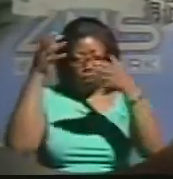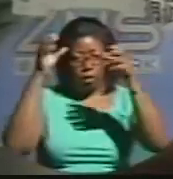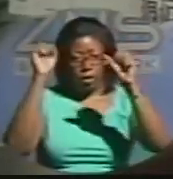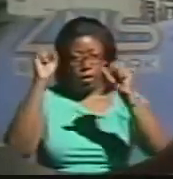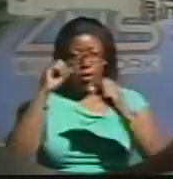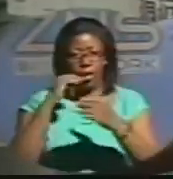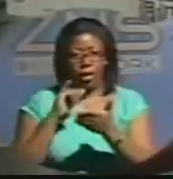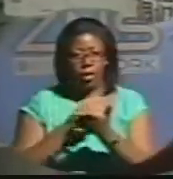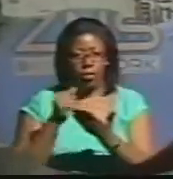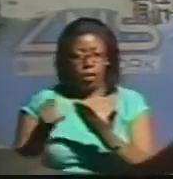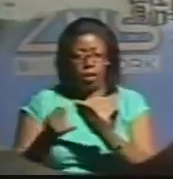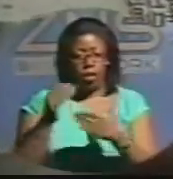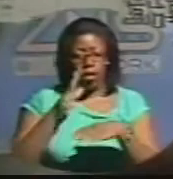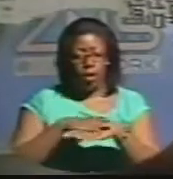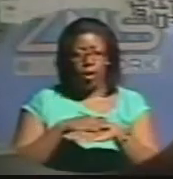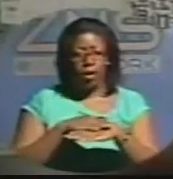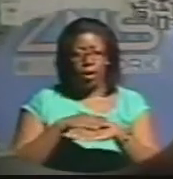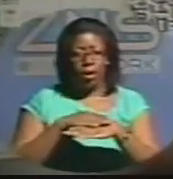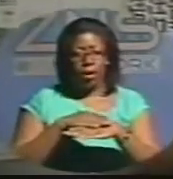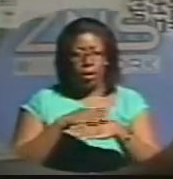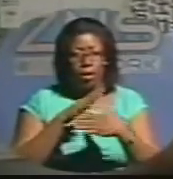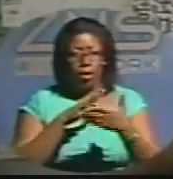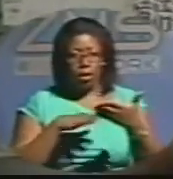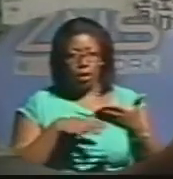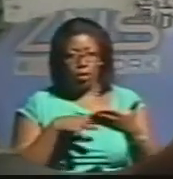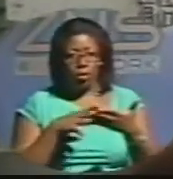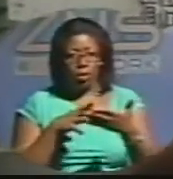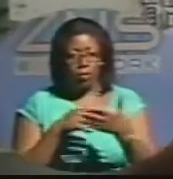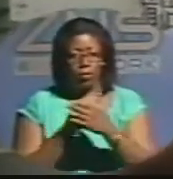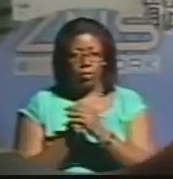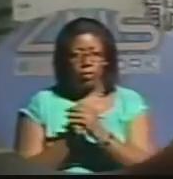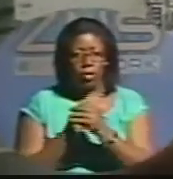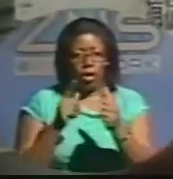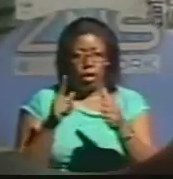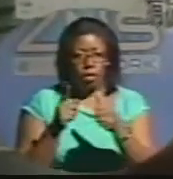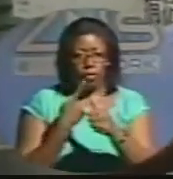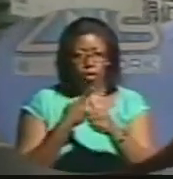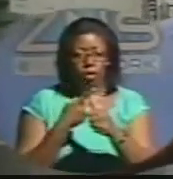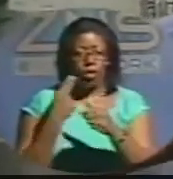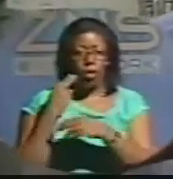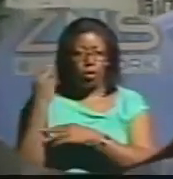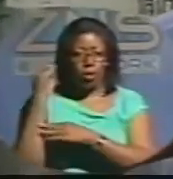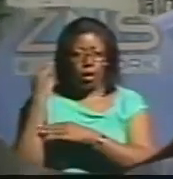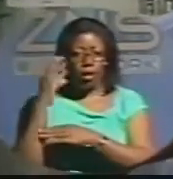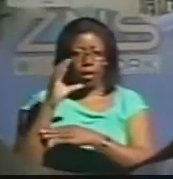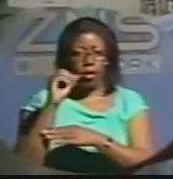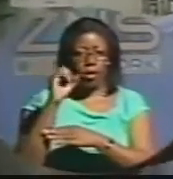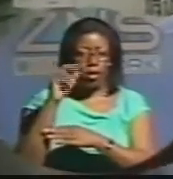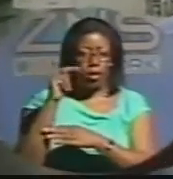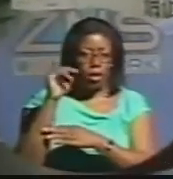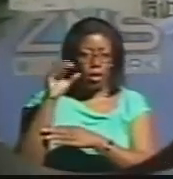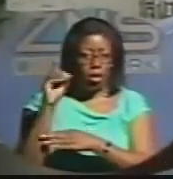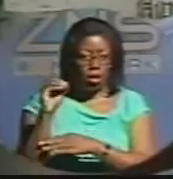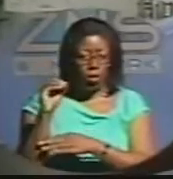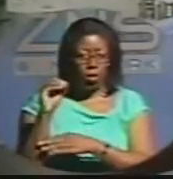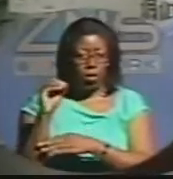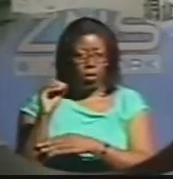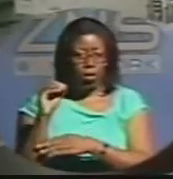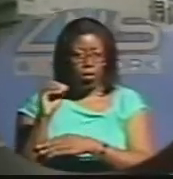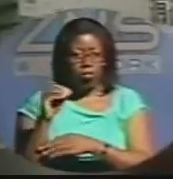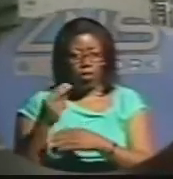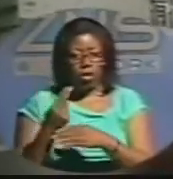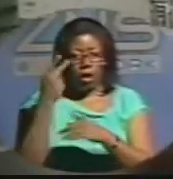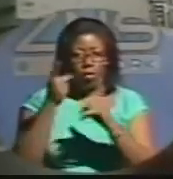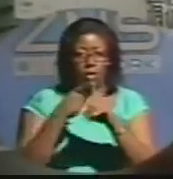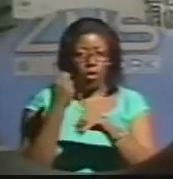on schedule. All the four hotels are under construction right now. And the first hotel, the casino hotel, has reached to the 12th floor.